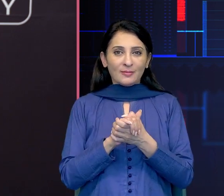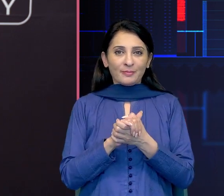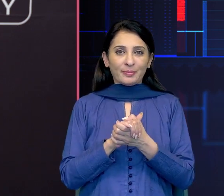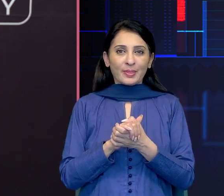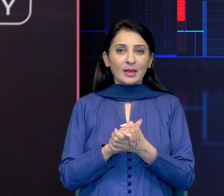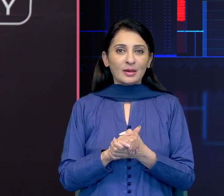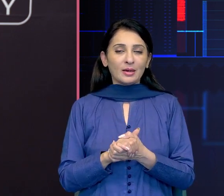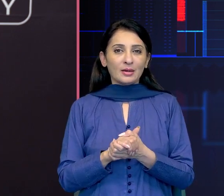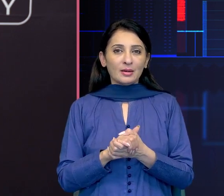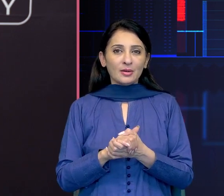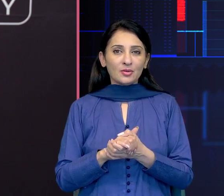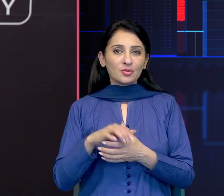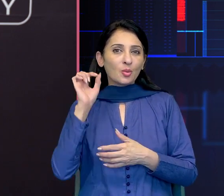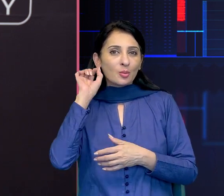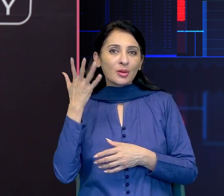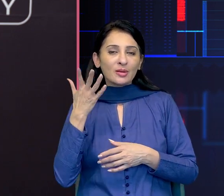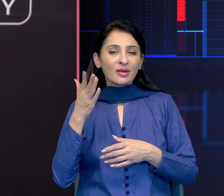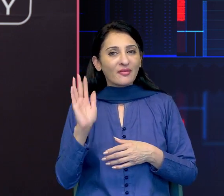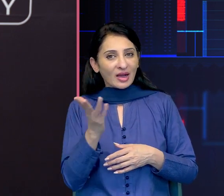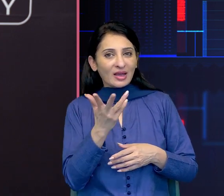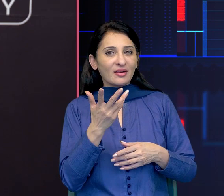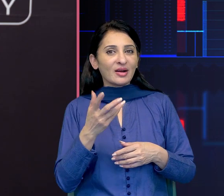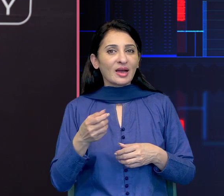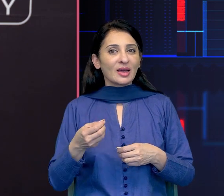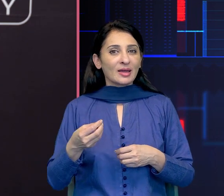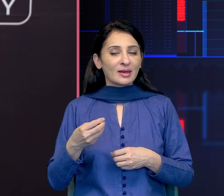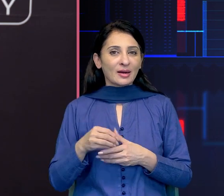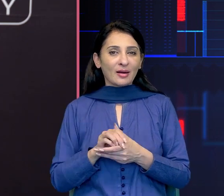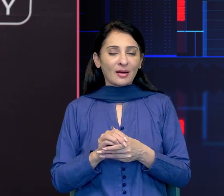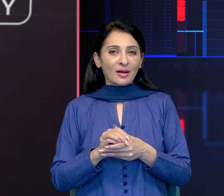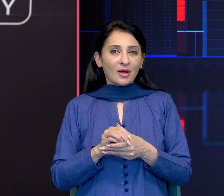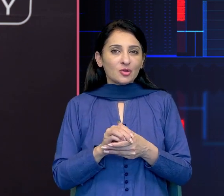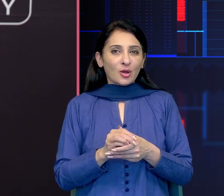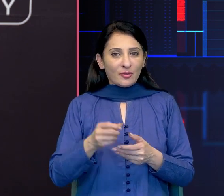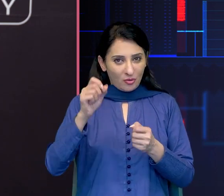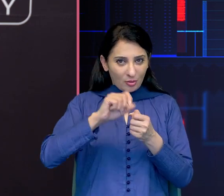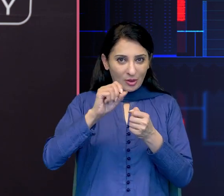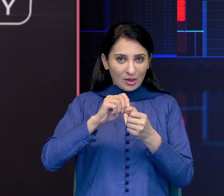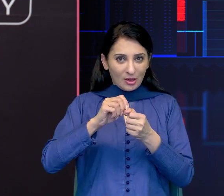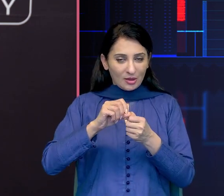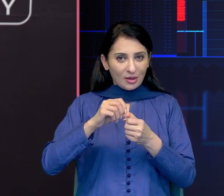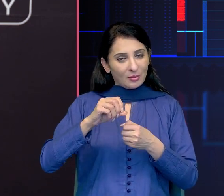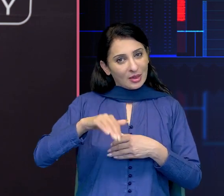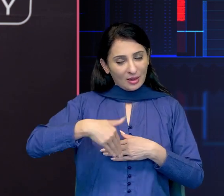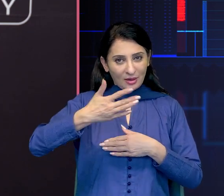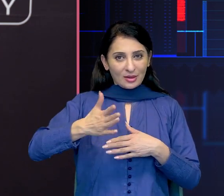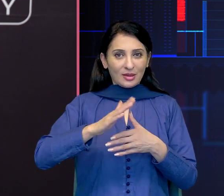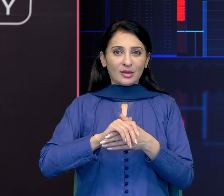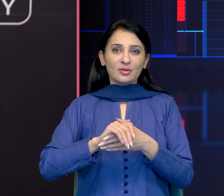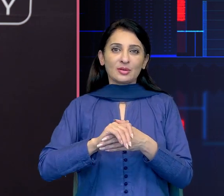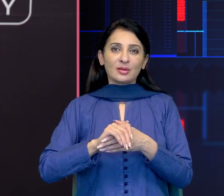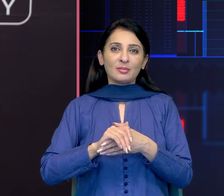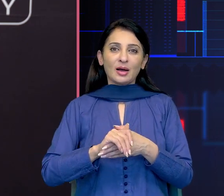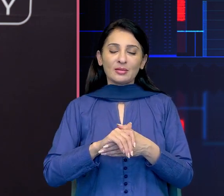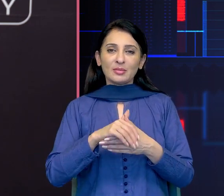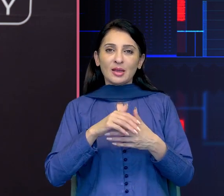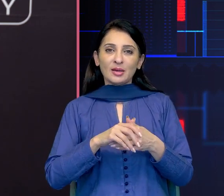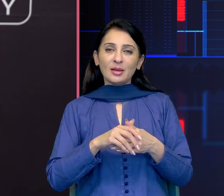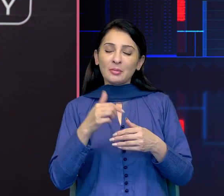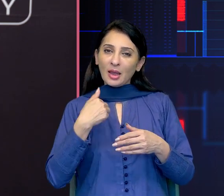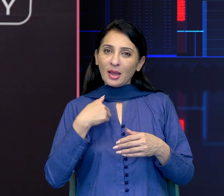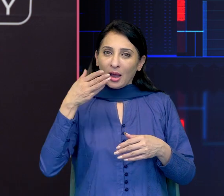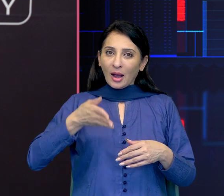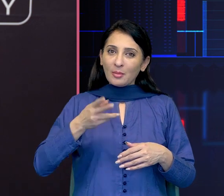somehow it started as a wearable jewelry making process. But